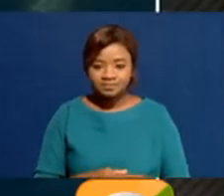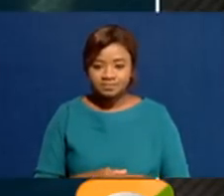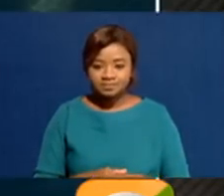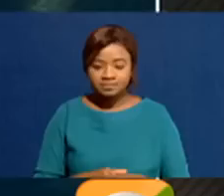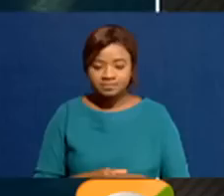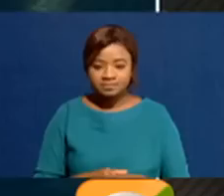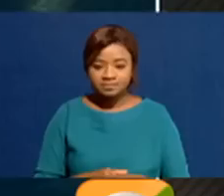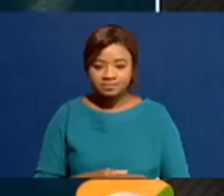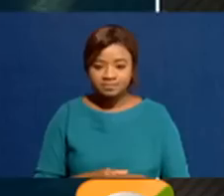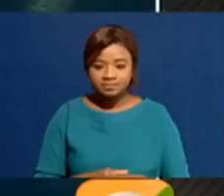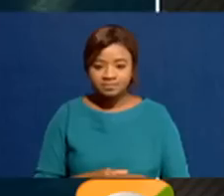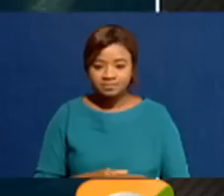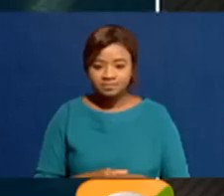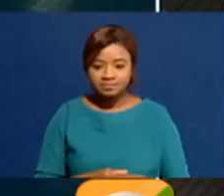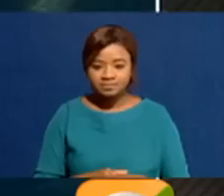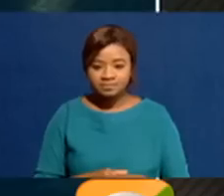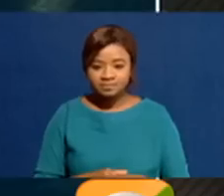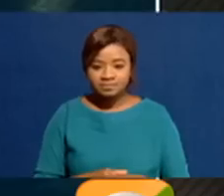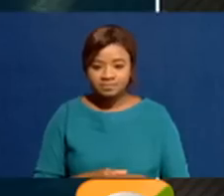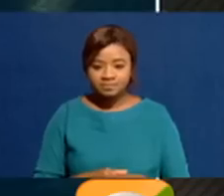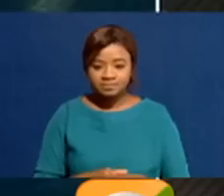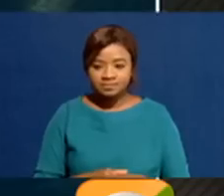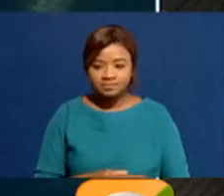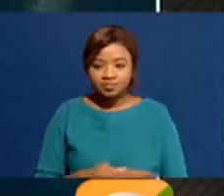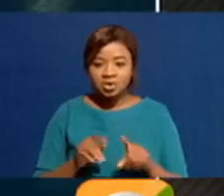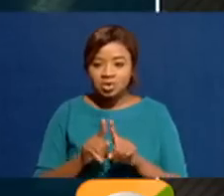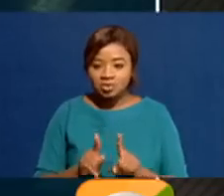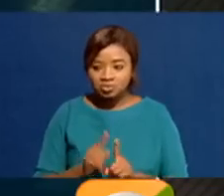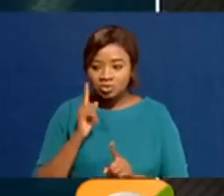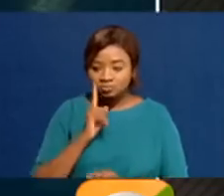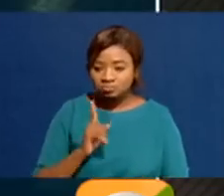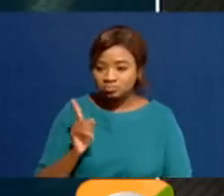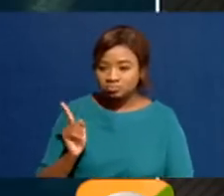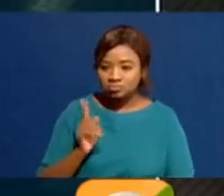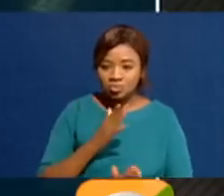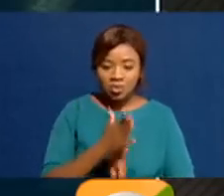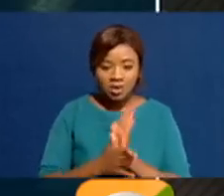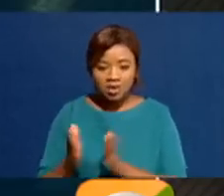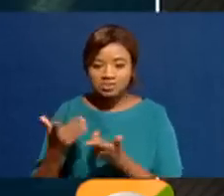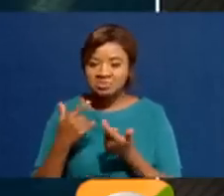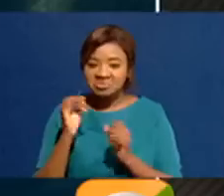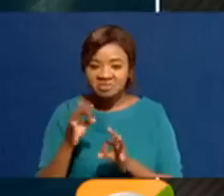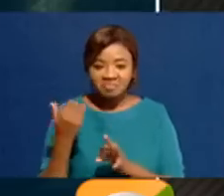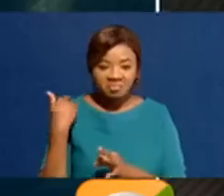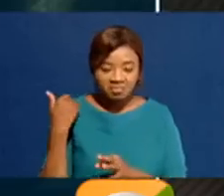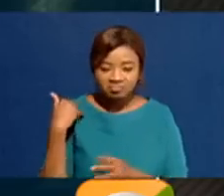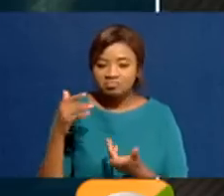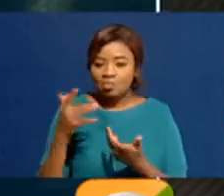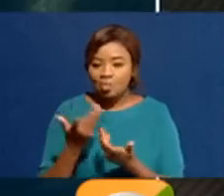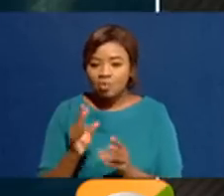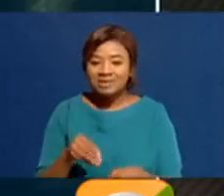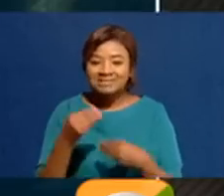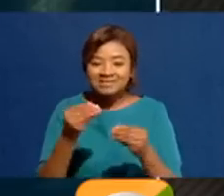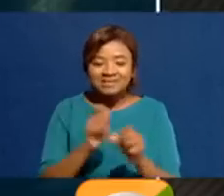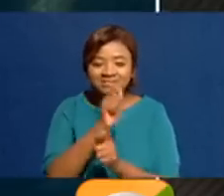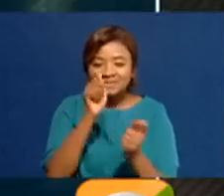present petitions to public authorities. The duty of organizers of assemblies, the demonstrations, pickets and petitions to provide the